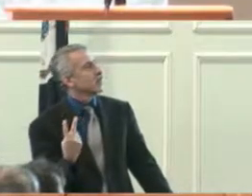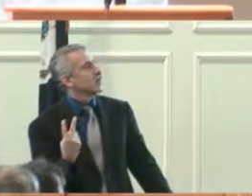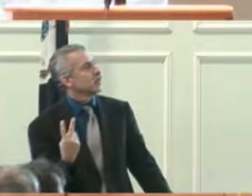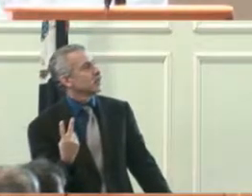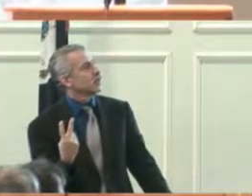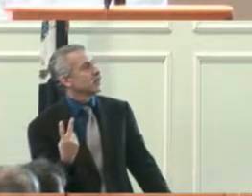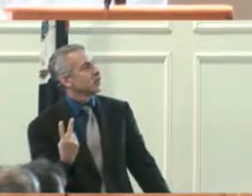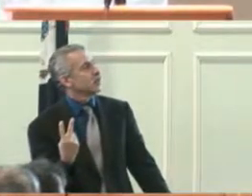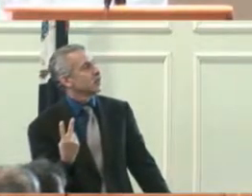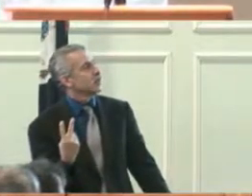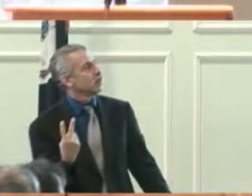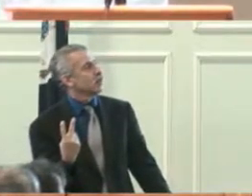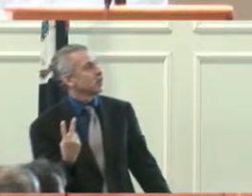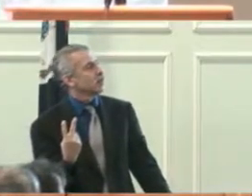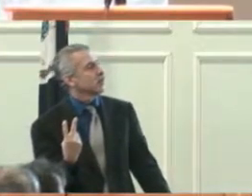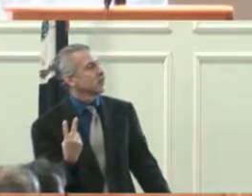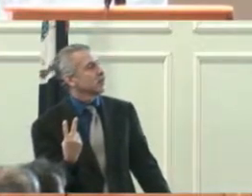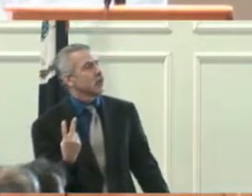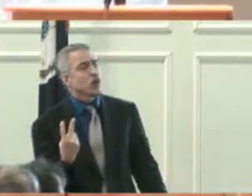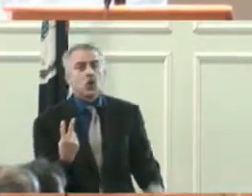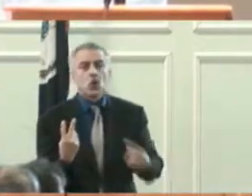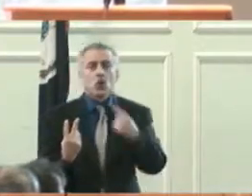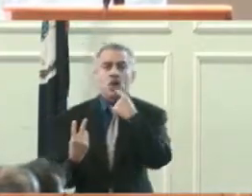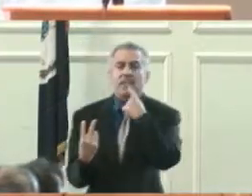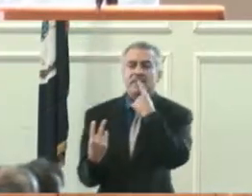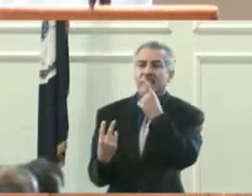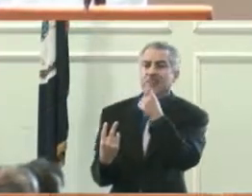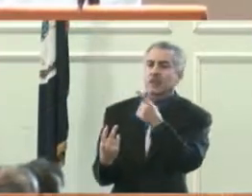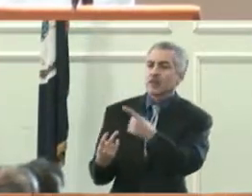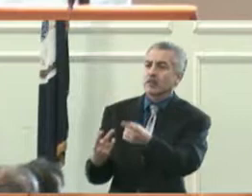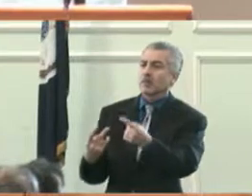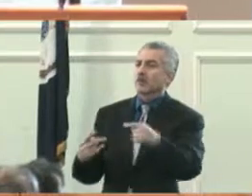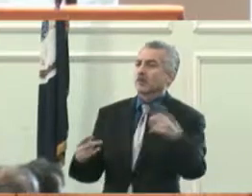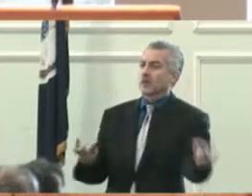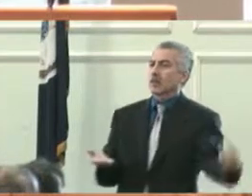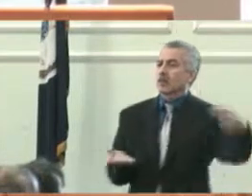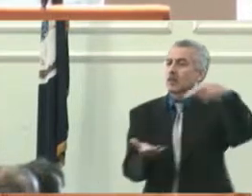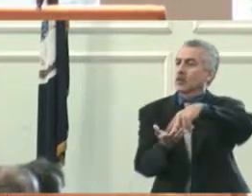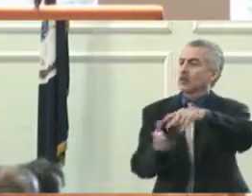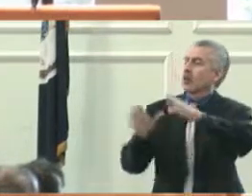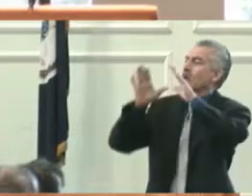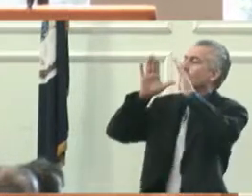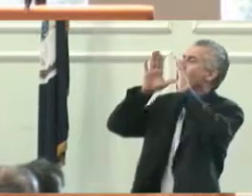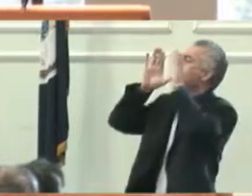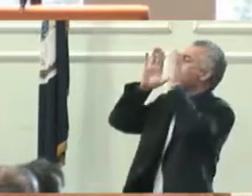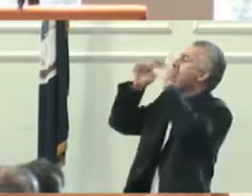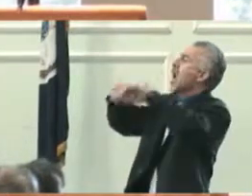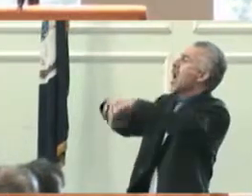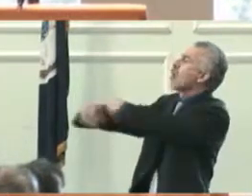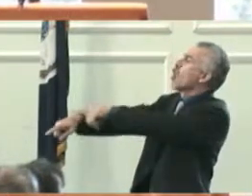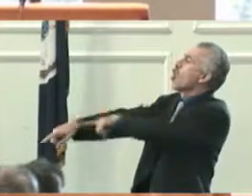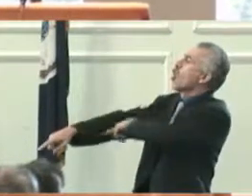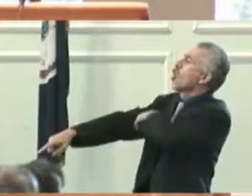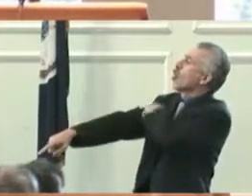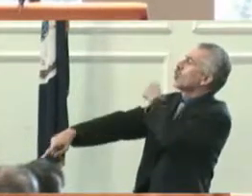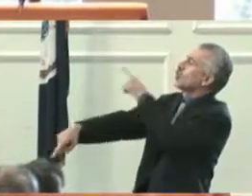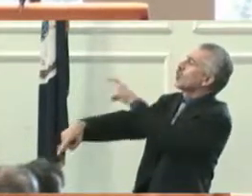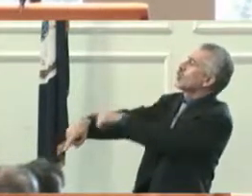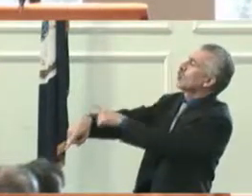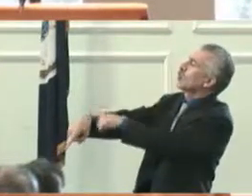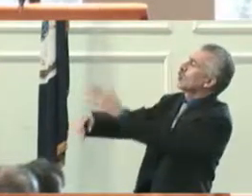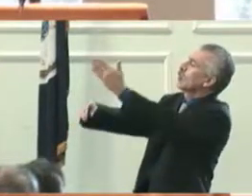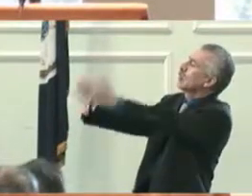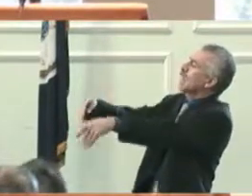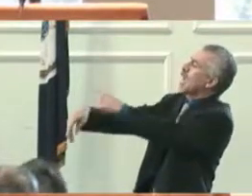that riverbank. And one said to the man clothed in linen who was above the waters of the river, how long shall the fulfillment of